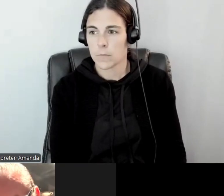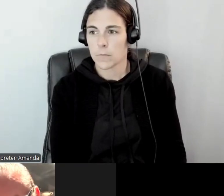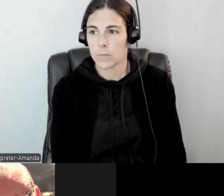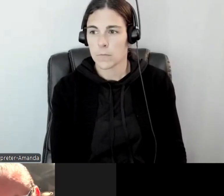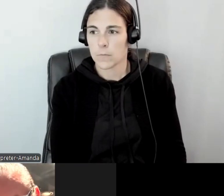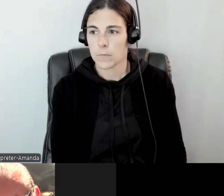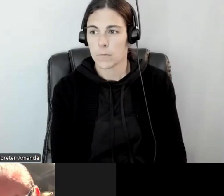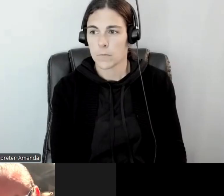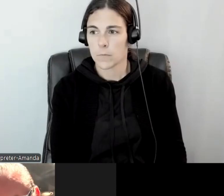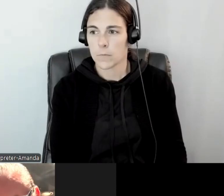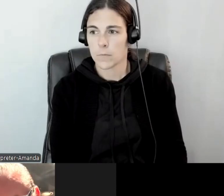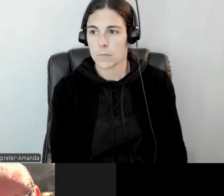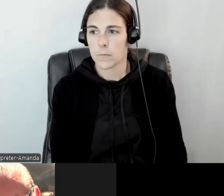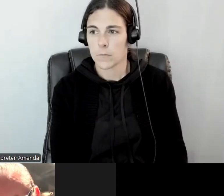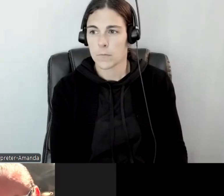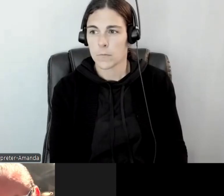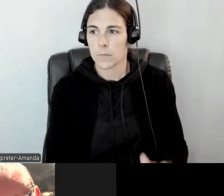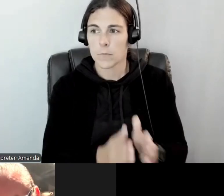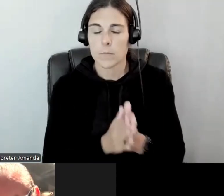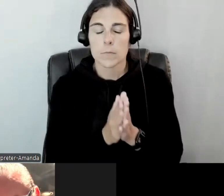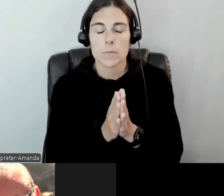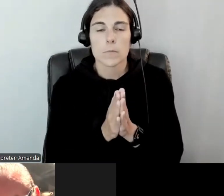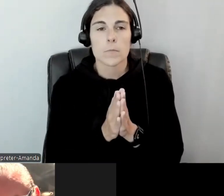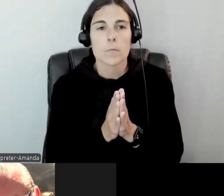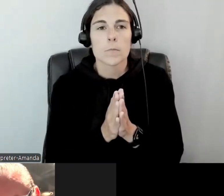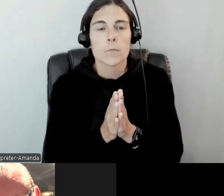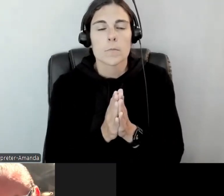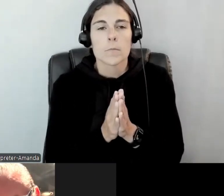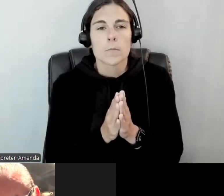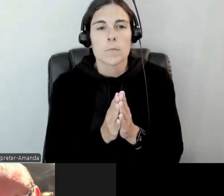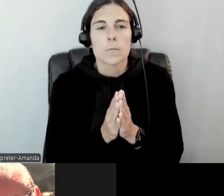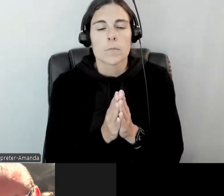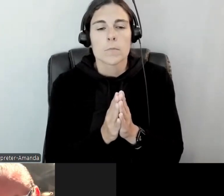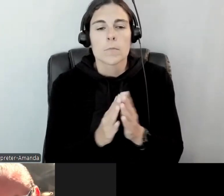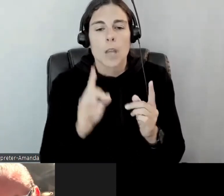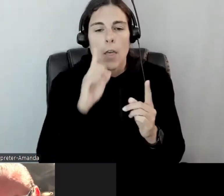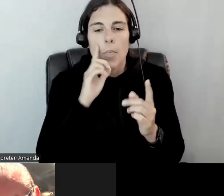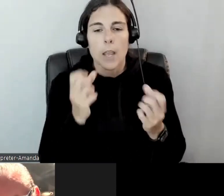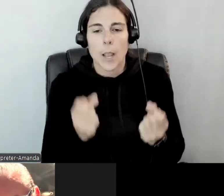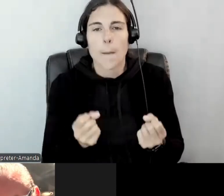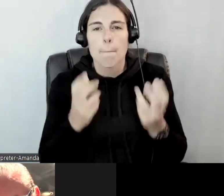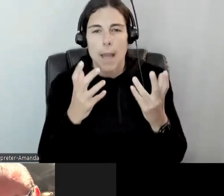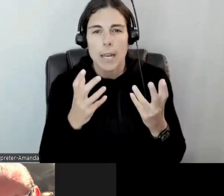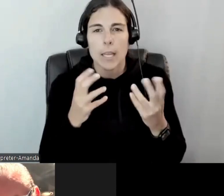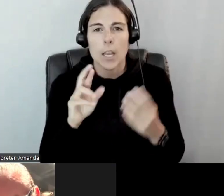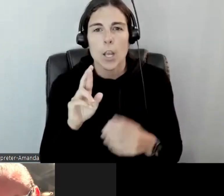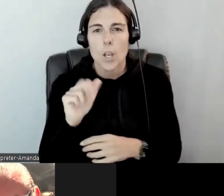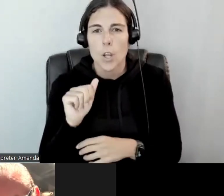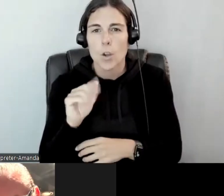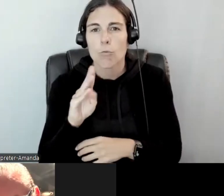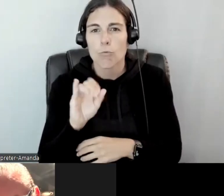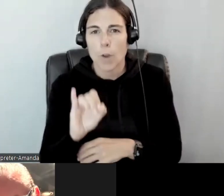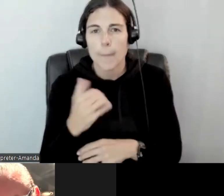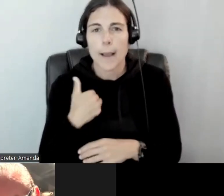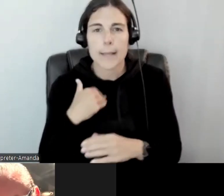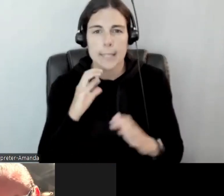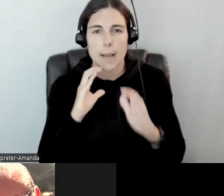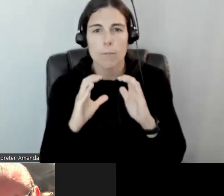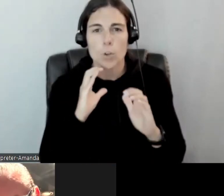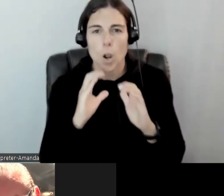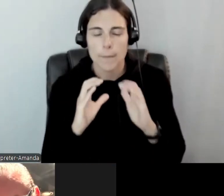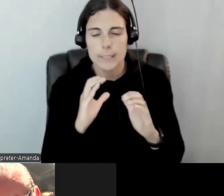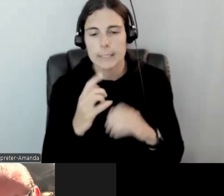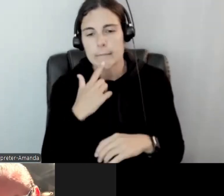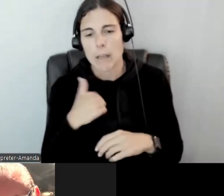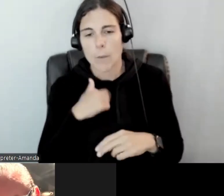using is also really important. And I do think that today, many more rabbis do have those conversations about, tell